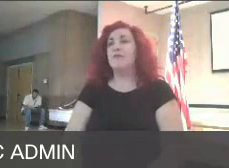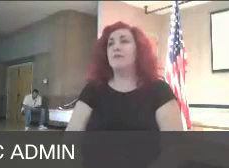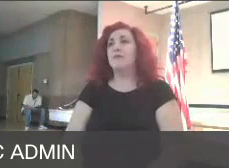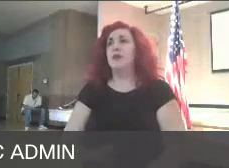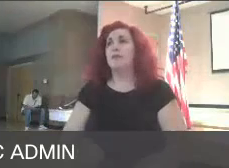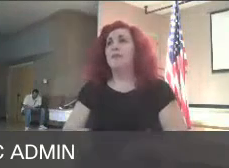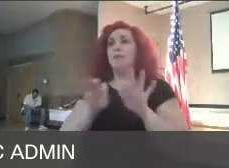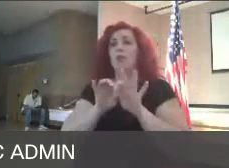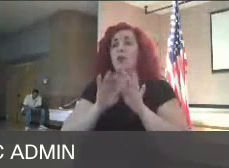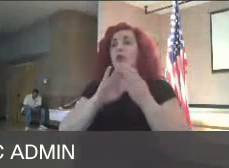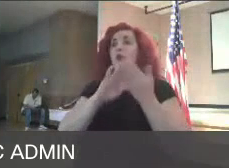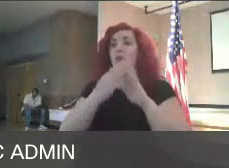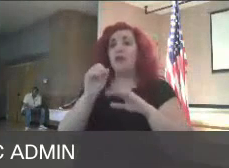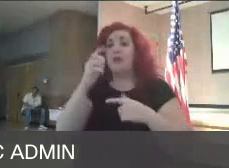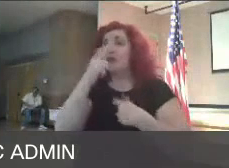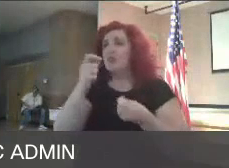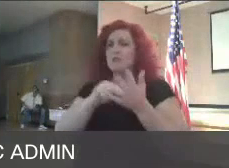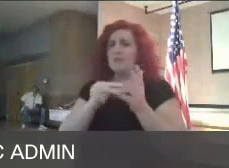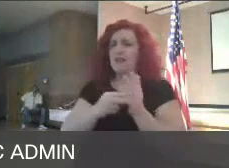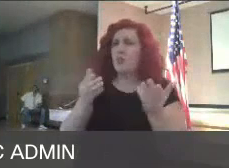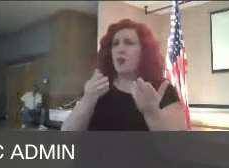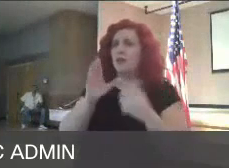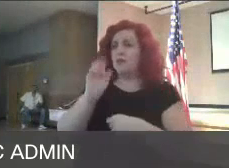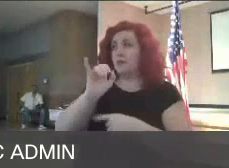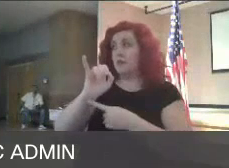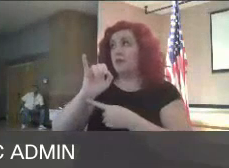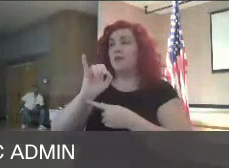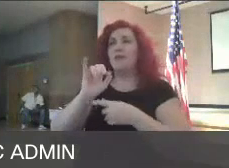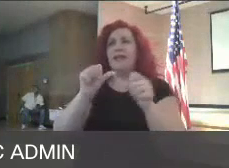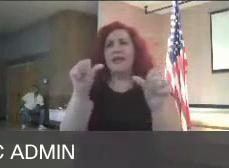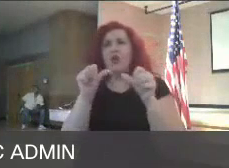So just so we go over what is a community of interest, it is